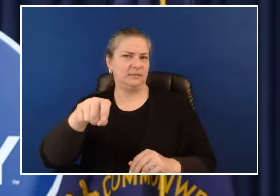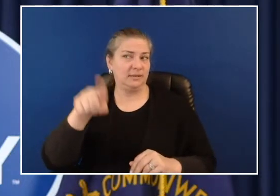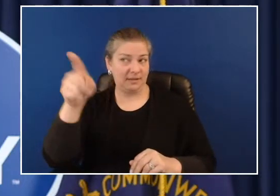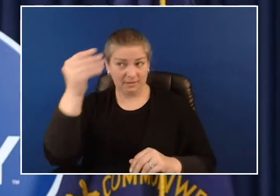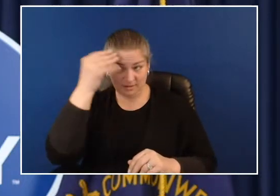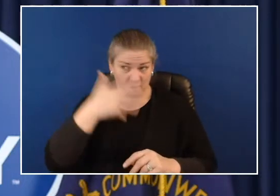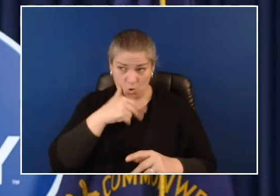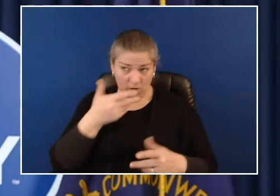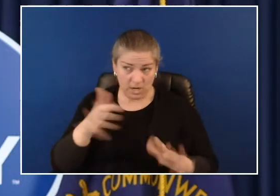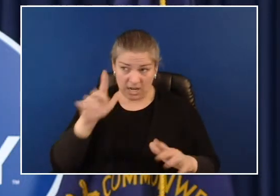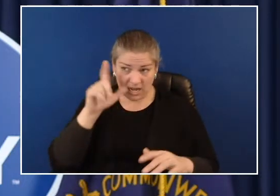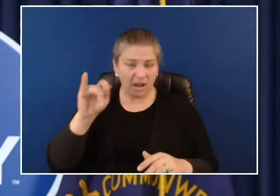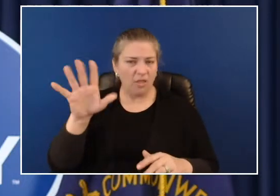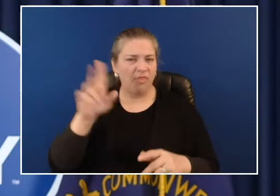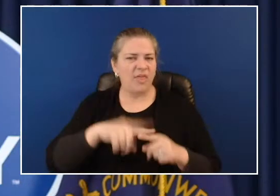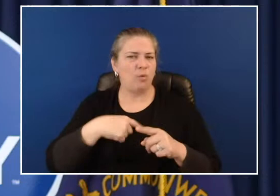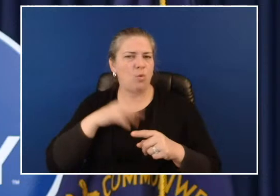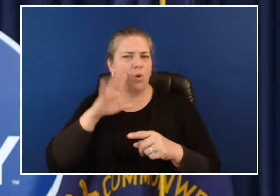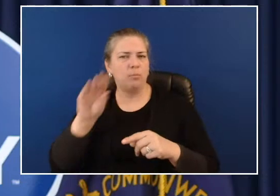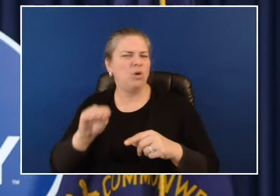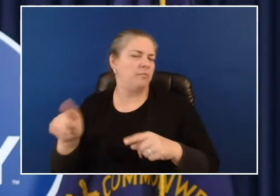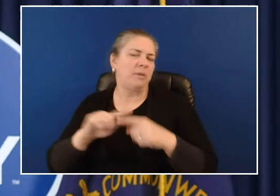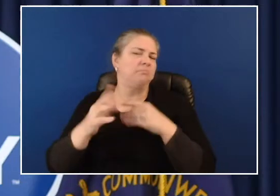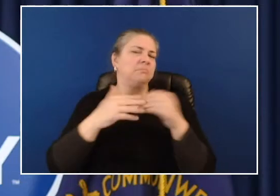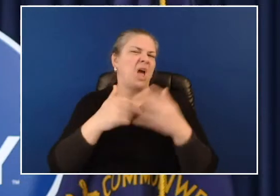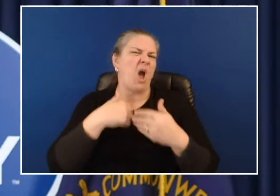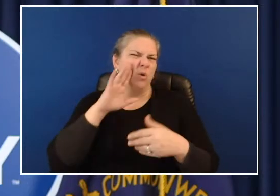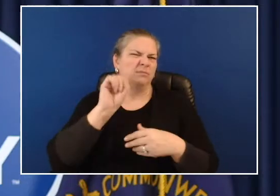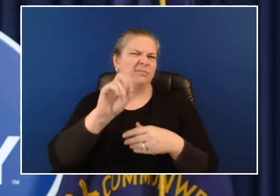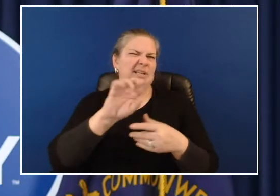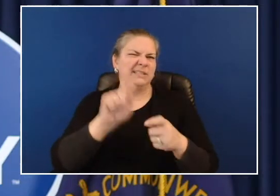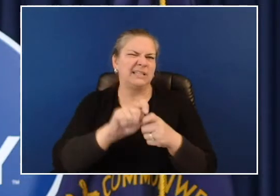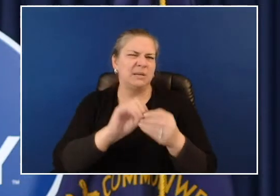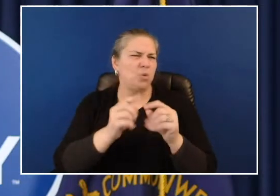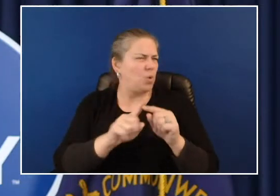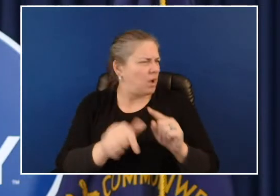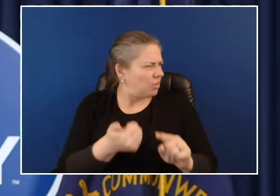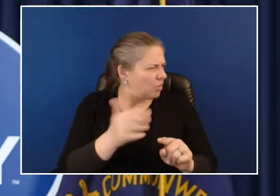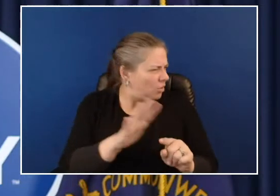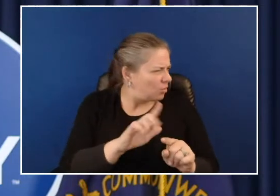that exact number. What was the other question?